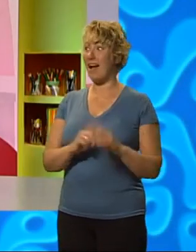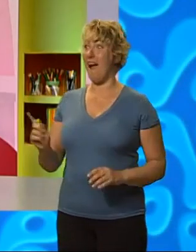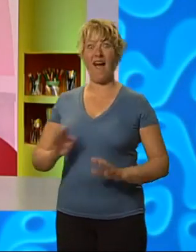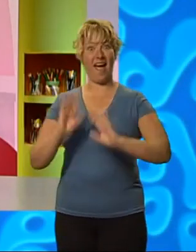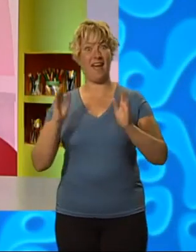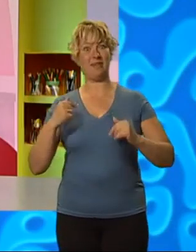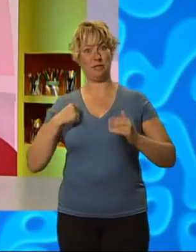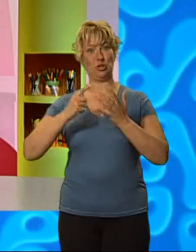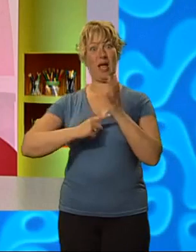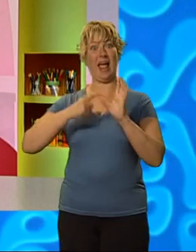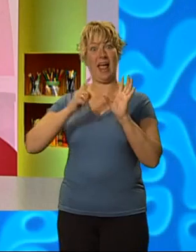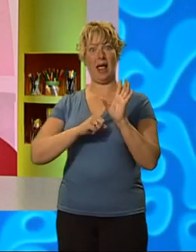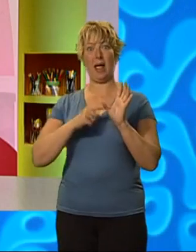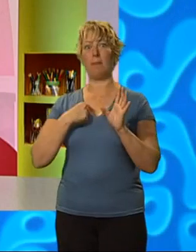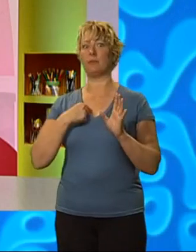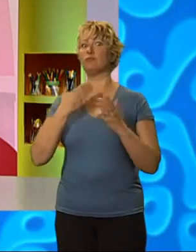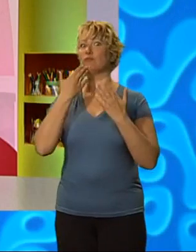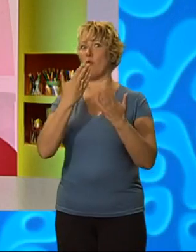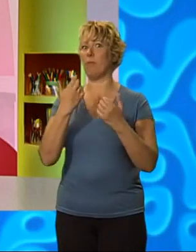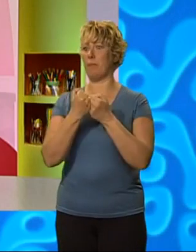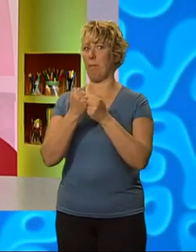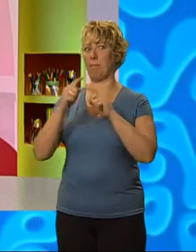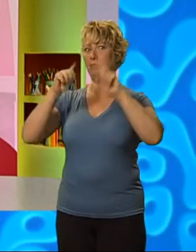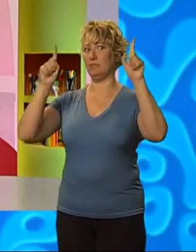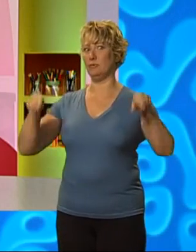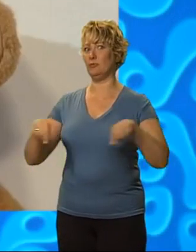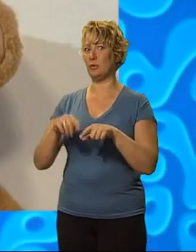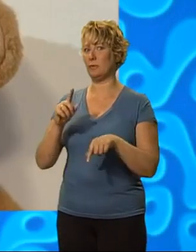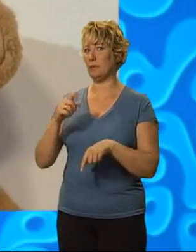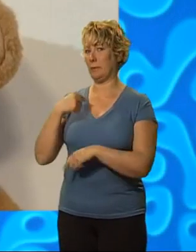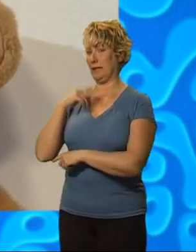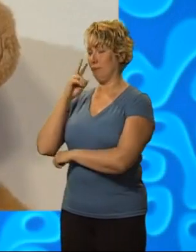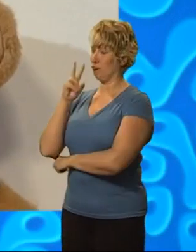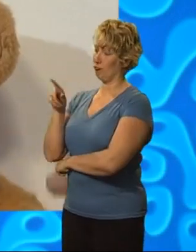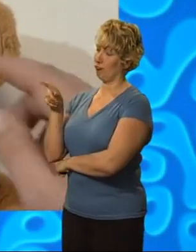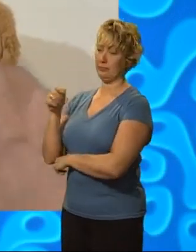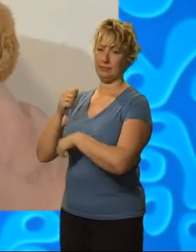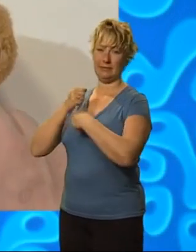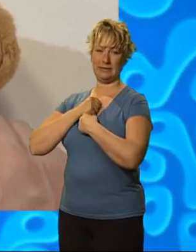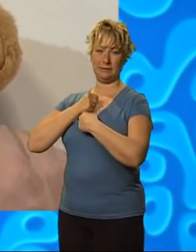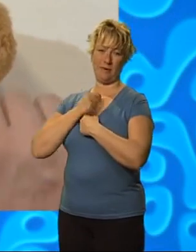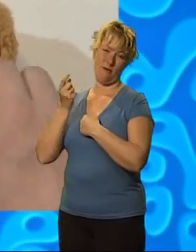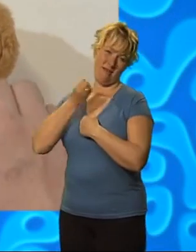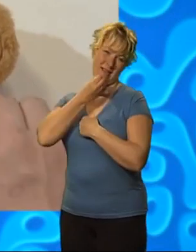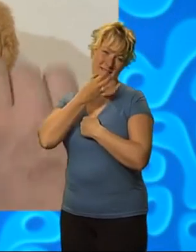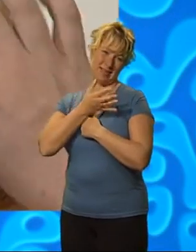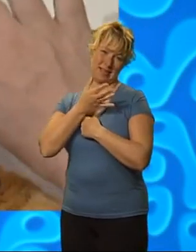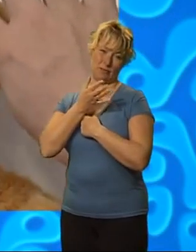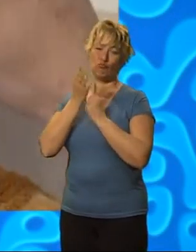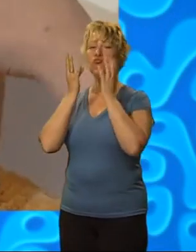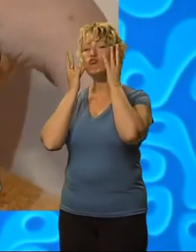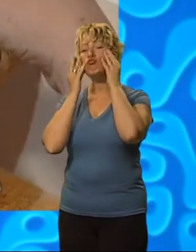Hi, I'm Jay, and I'm going to show you ways to make pictures. I've been looking at my teddy bear here. He's so lovely.